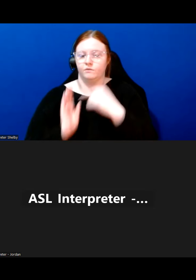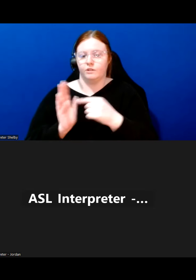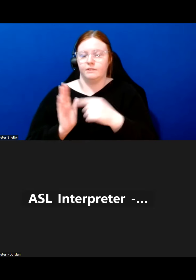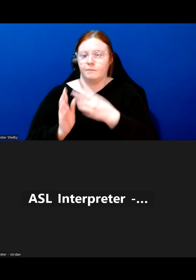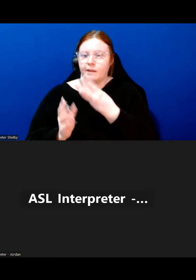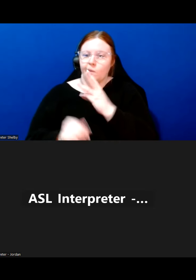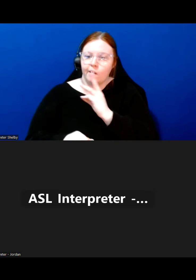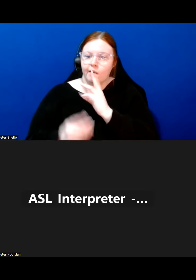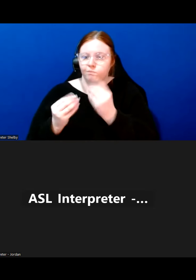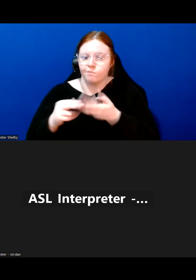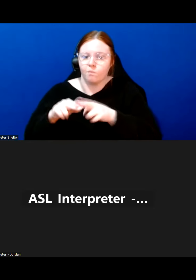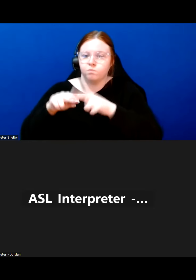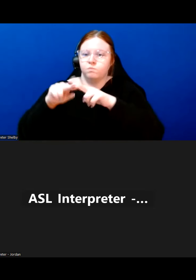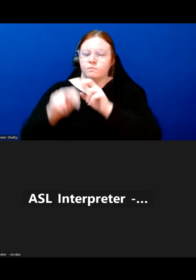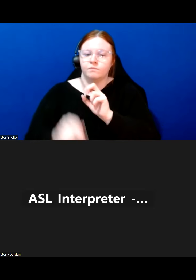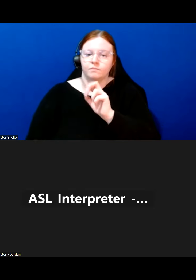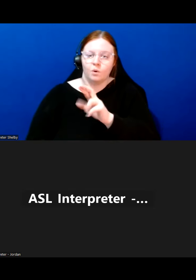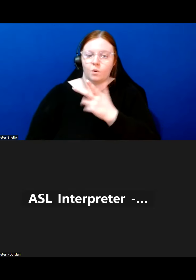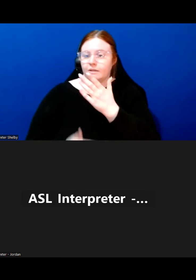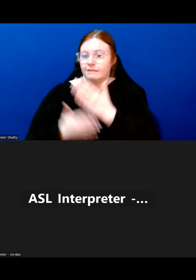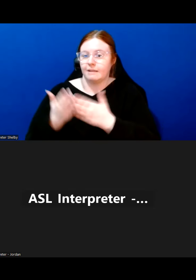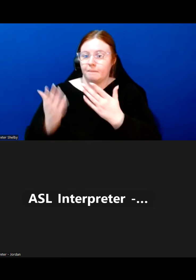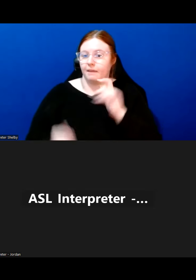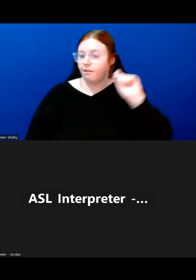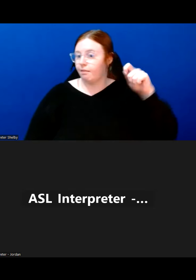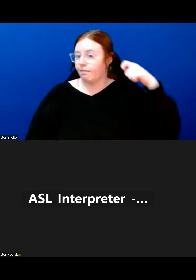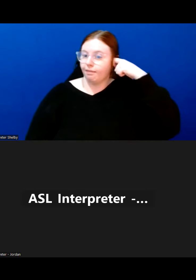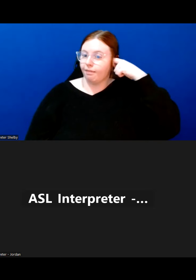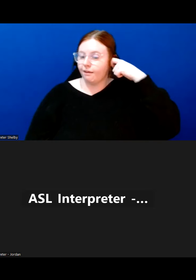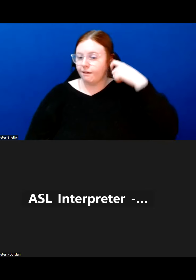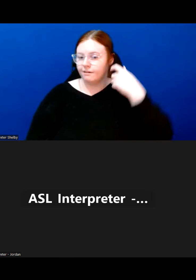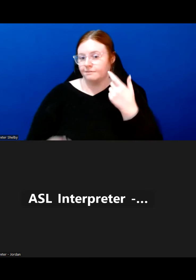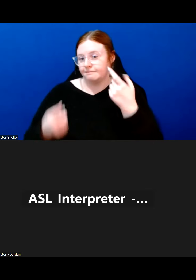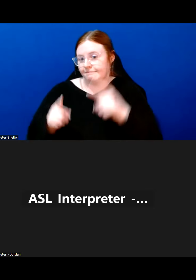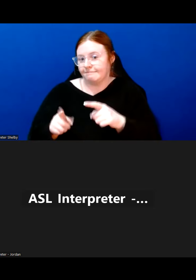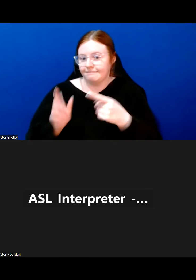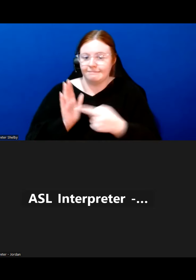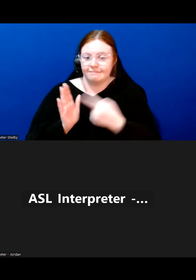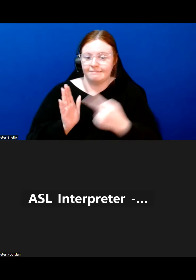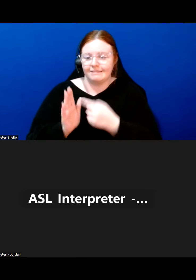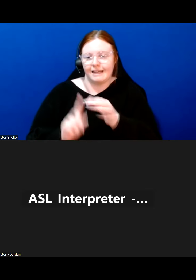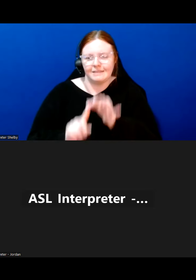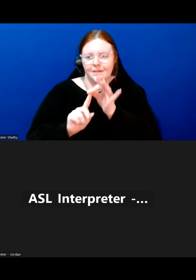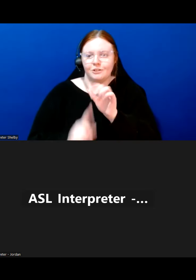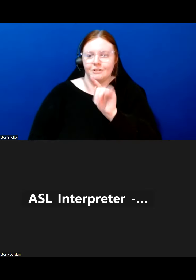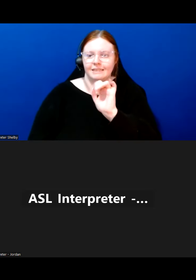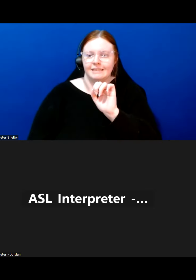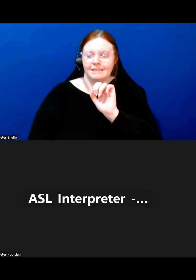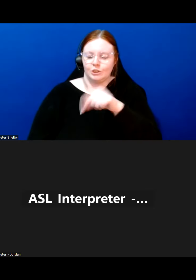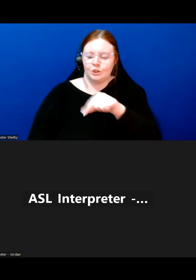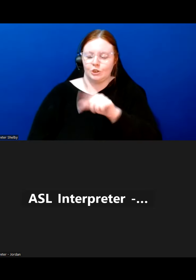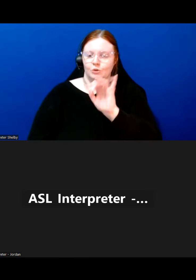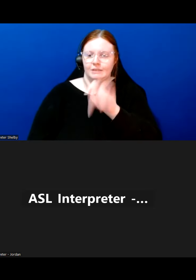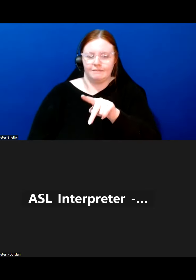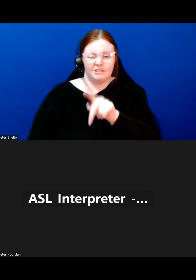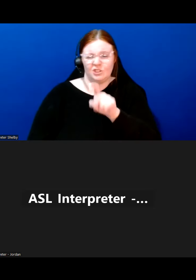foreign objects in your ears, which we see sometimes, especially the cotton on the end of Q-tips. You should really